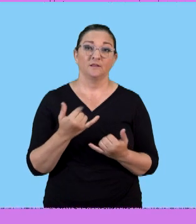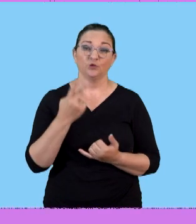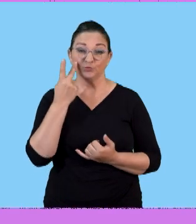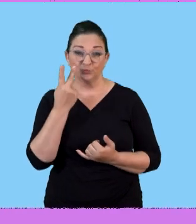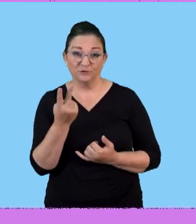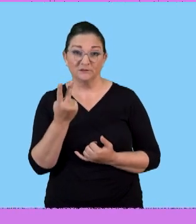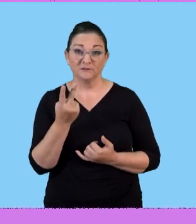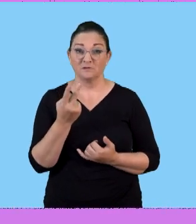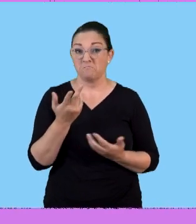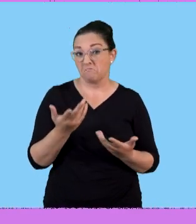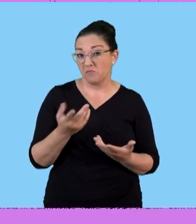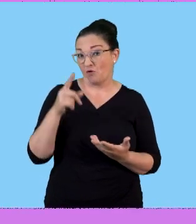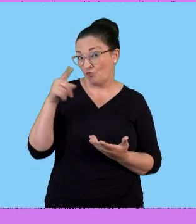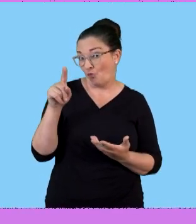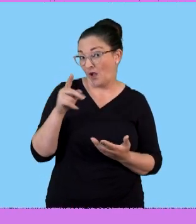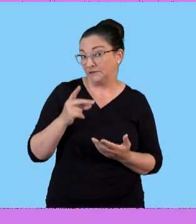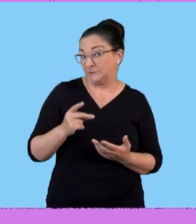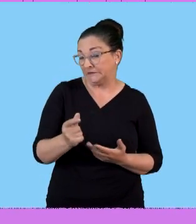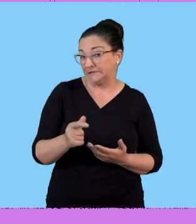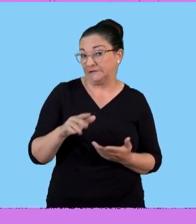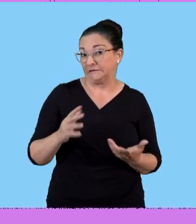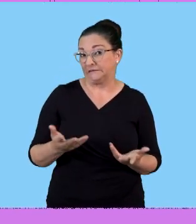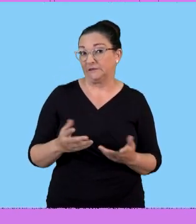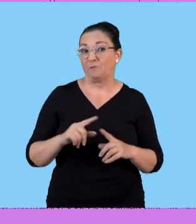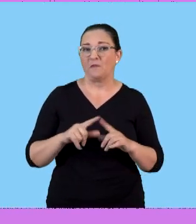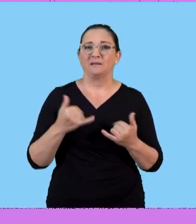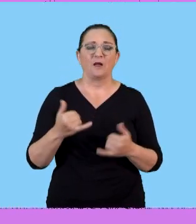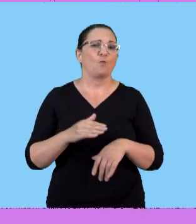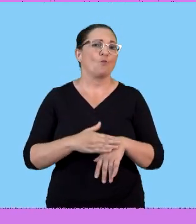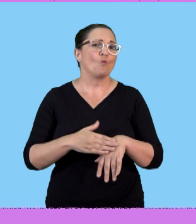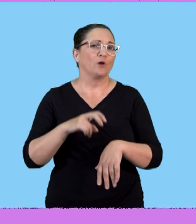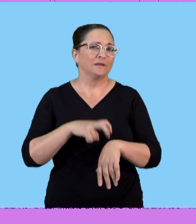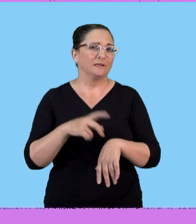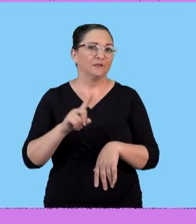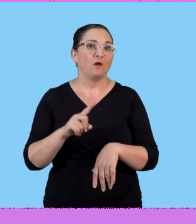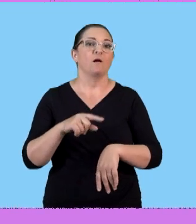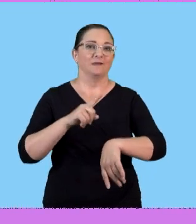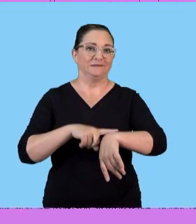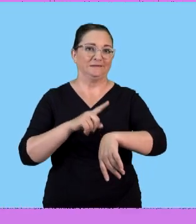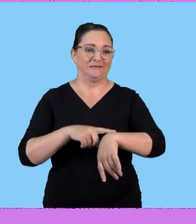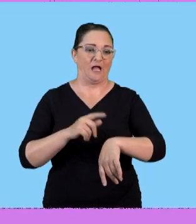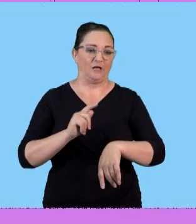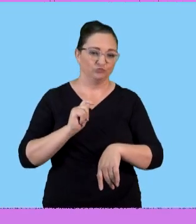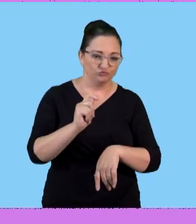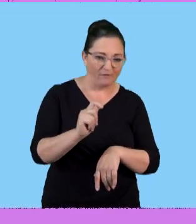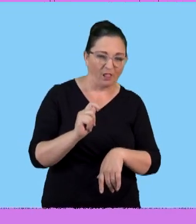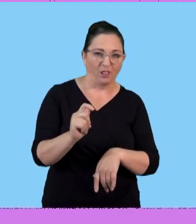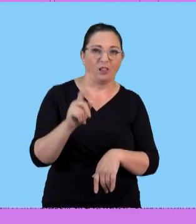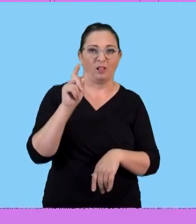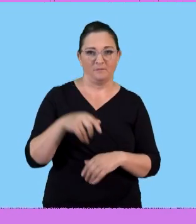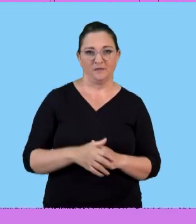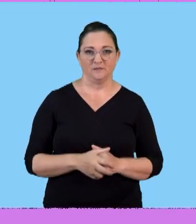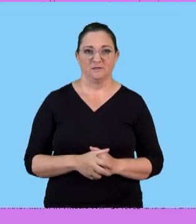to determine whether this is indeed the correct speed. But what do I need? What else? I need the traveling time. Are we clear on